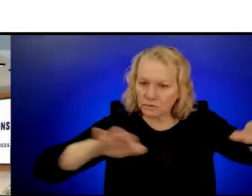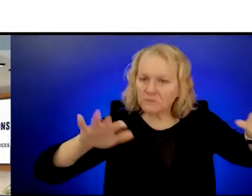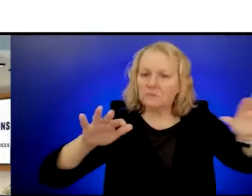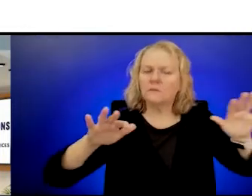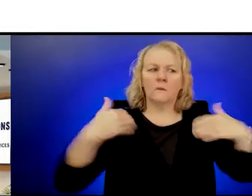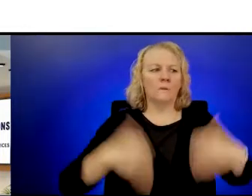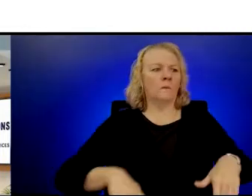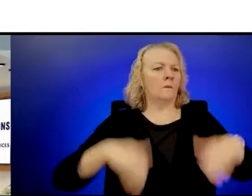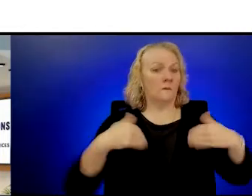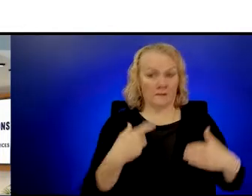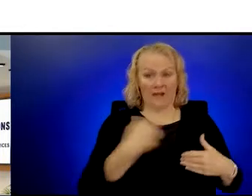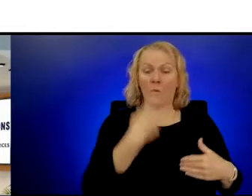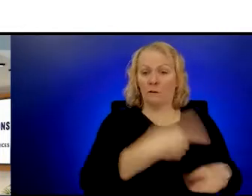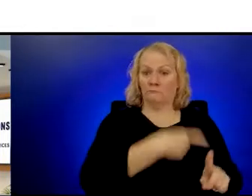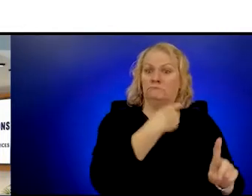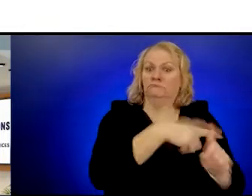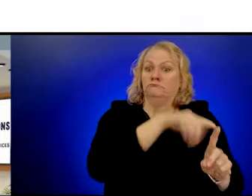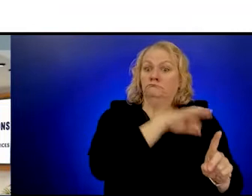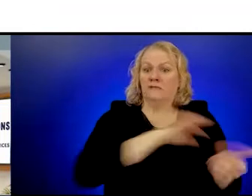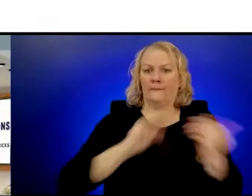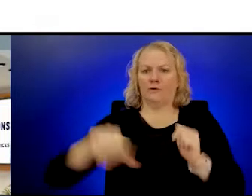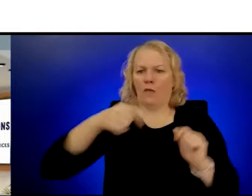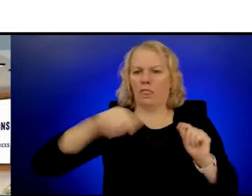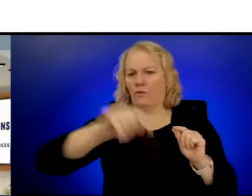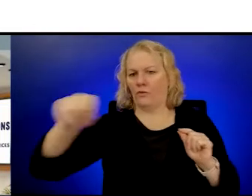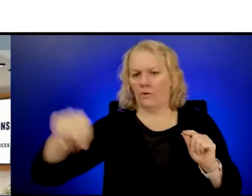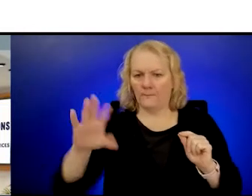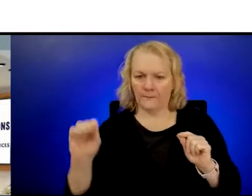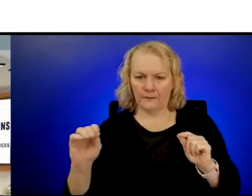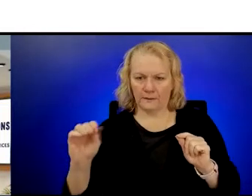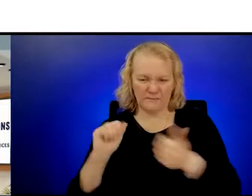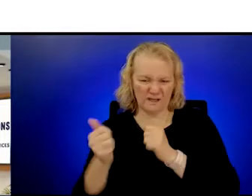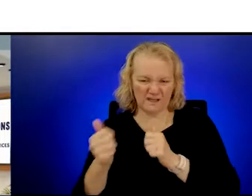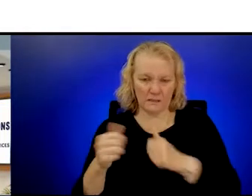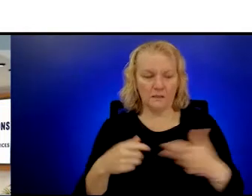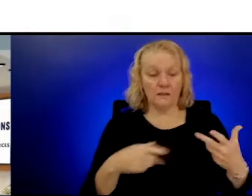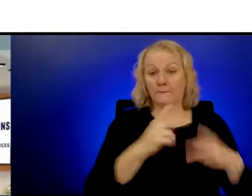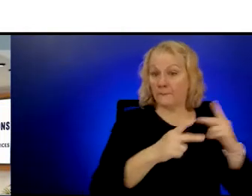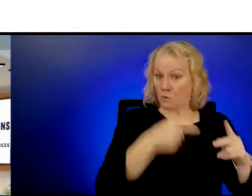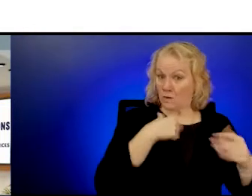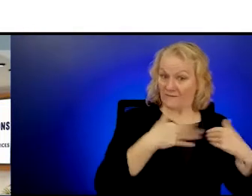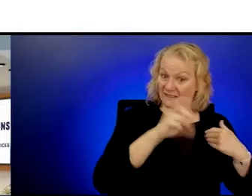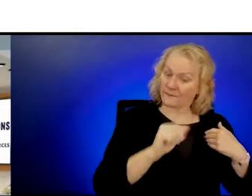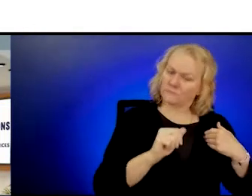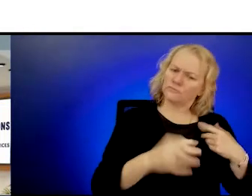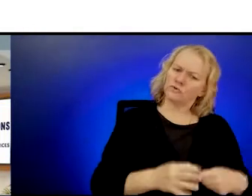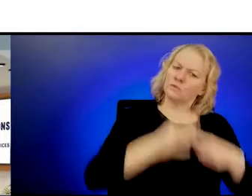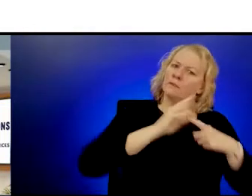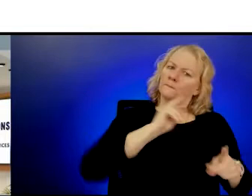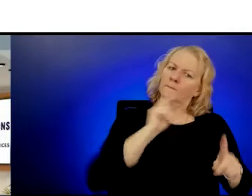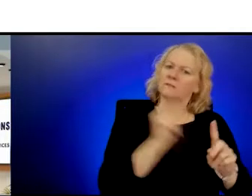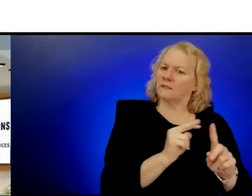considerable advantage to their competitors. People with disabilities bring a unique perspective to any